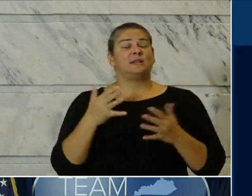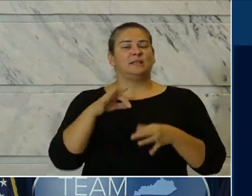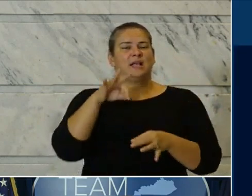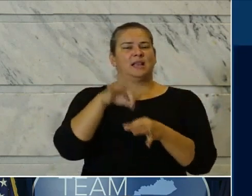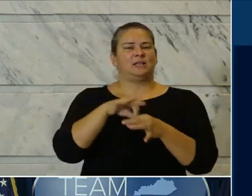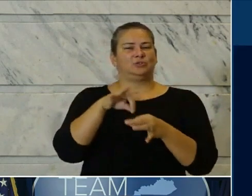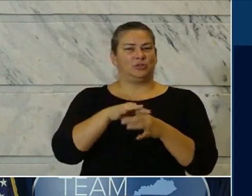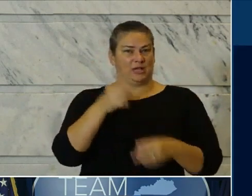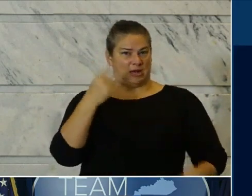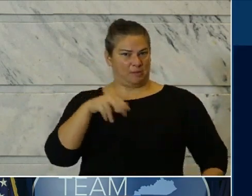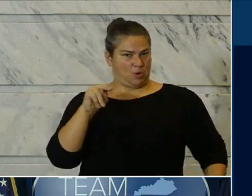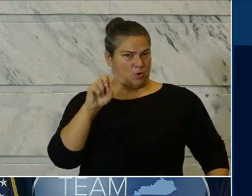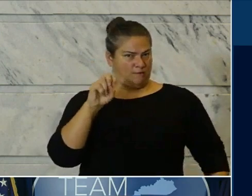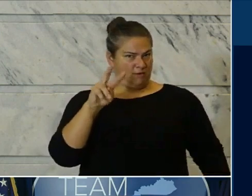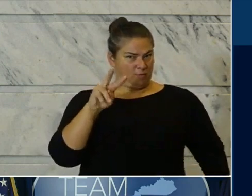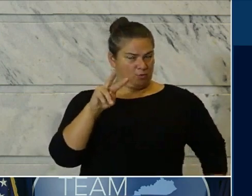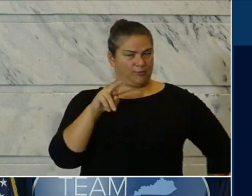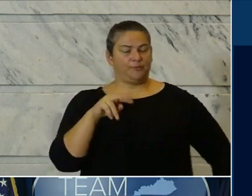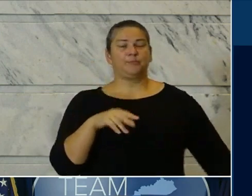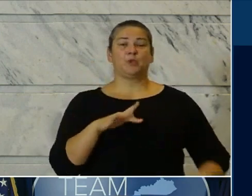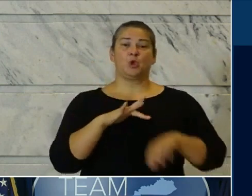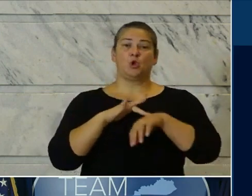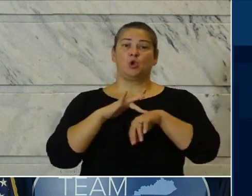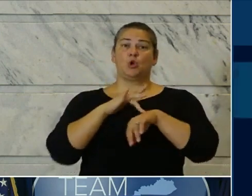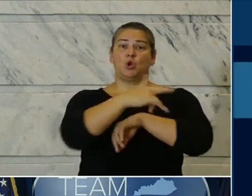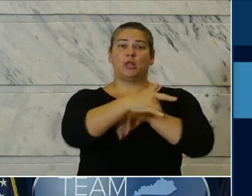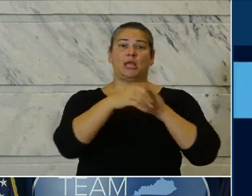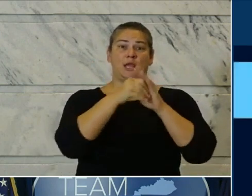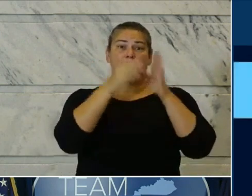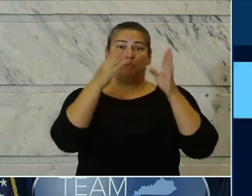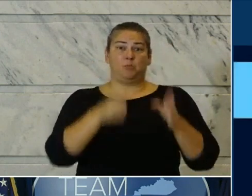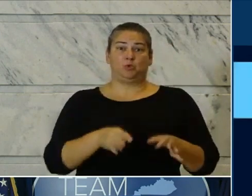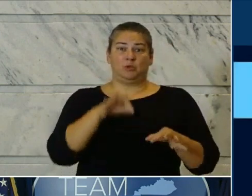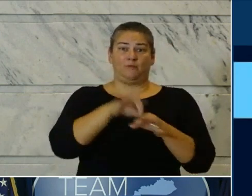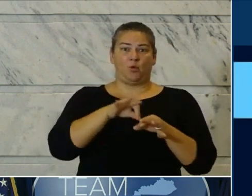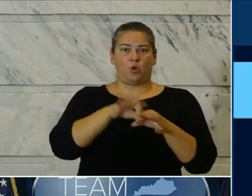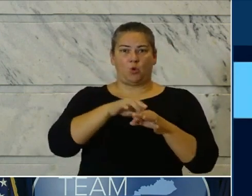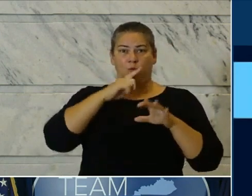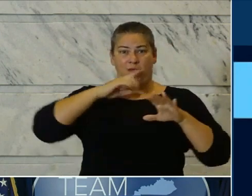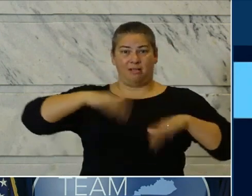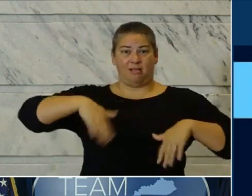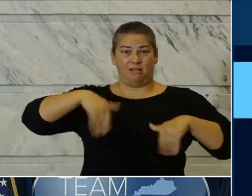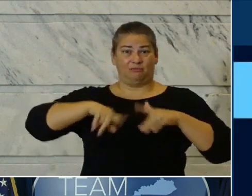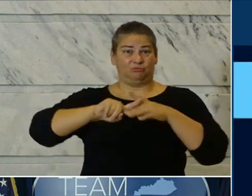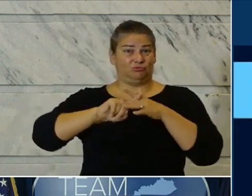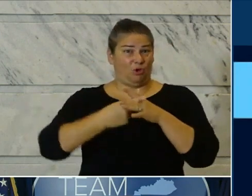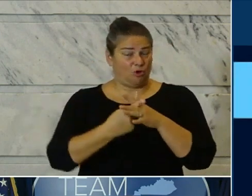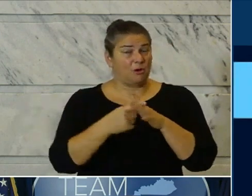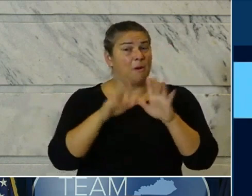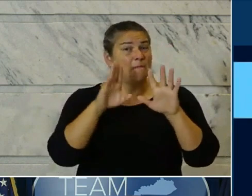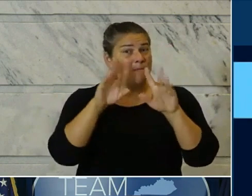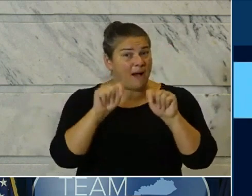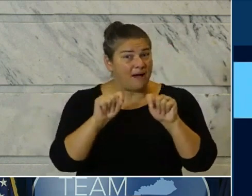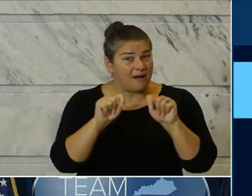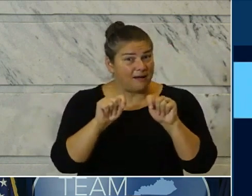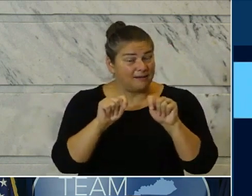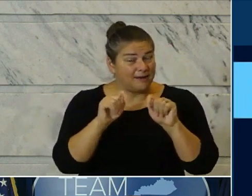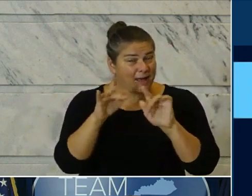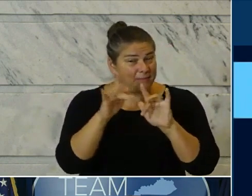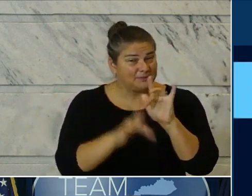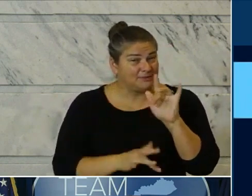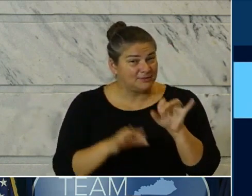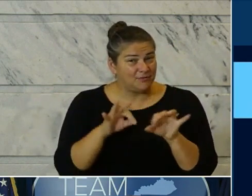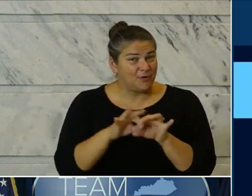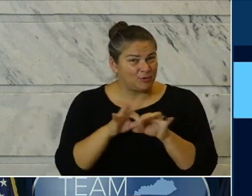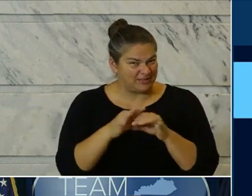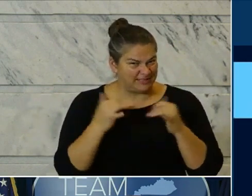November. Early voting in person hasn't started yet, but absentee voting is underway. This